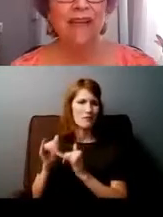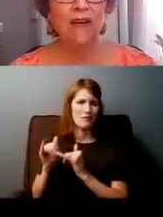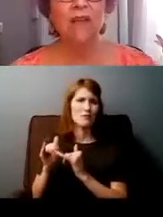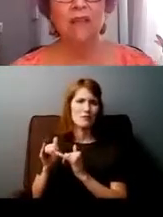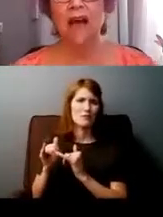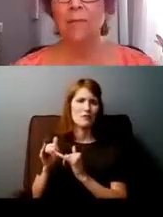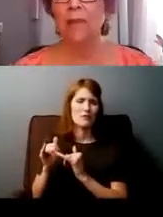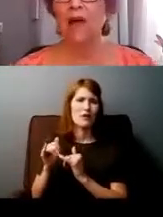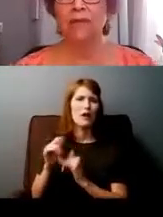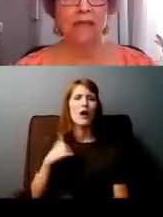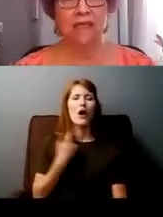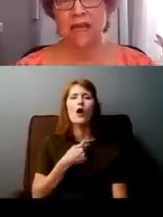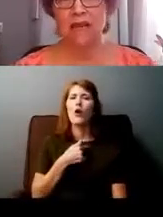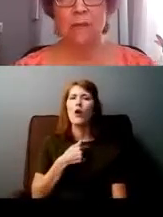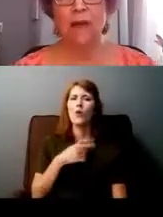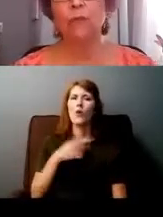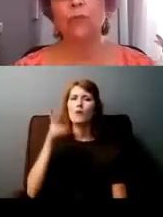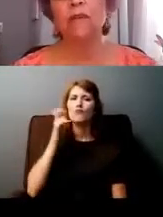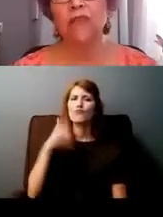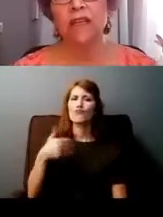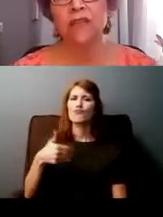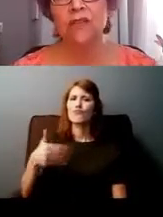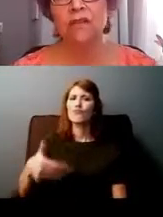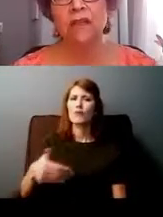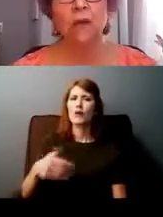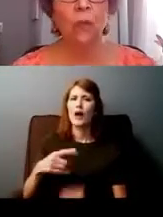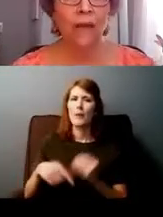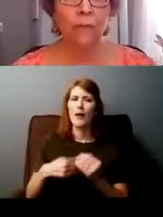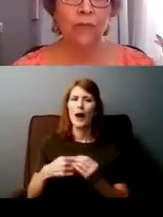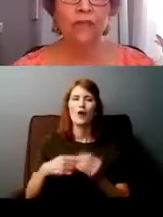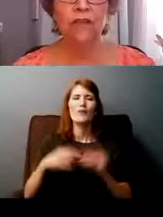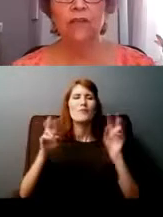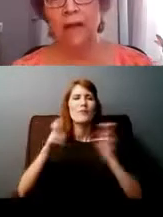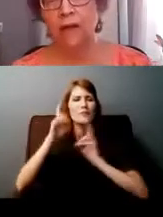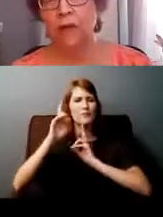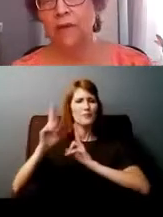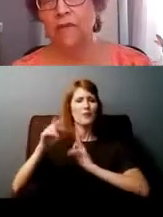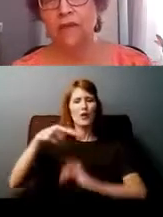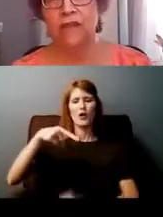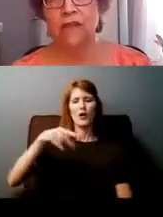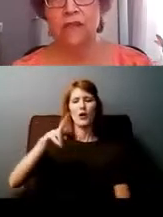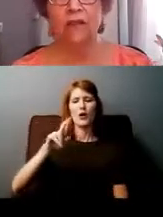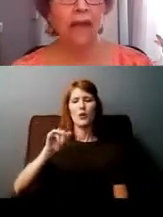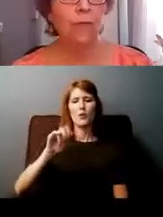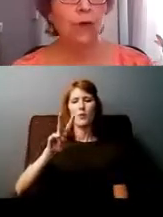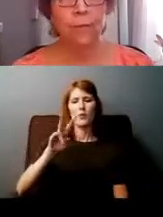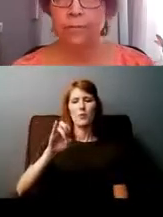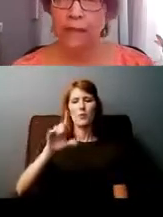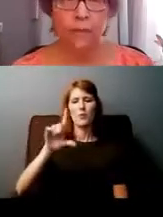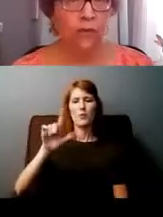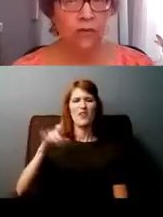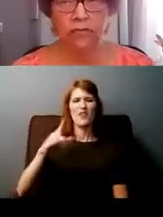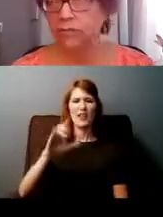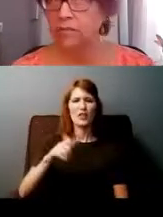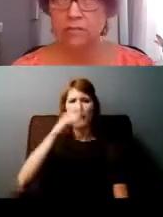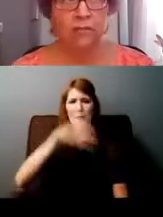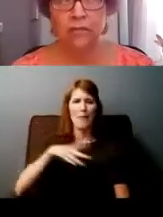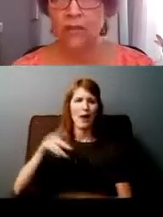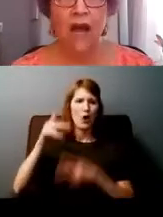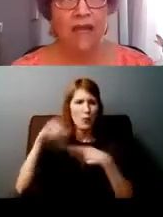We hear a lot about these days about privilege, male privilege, able